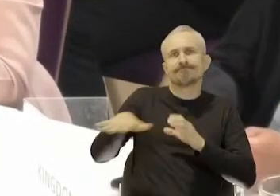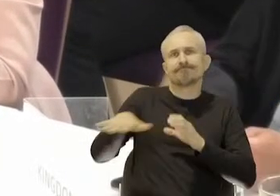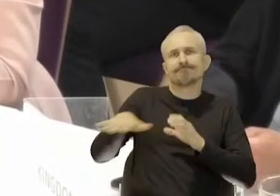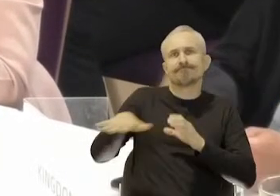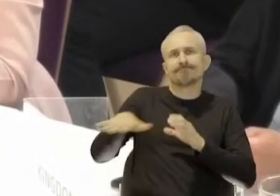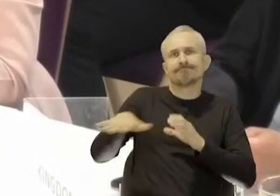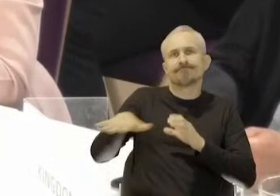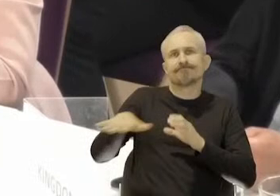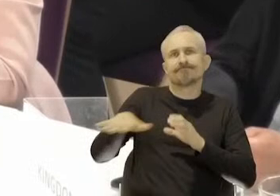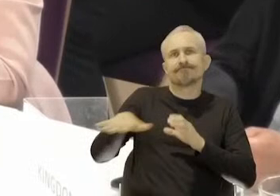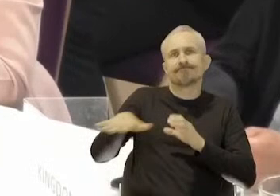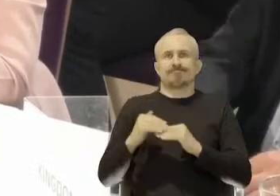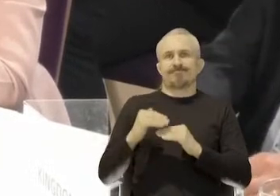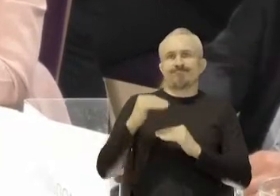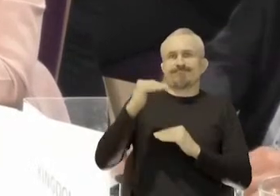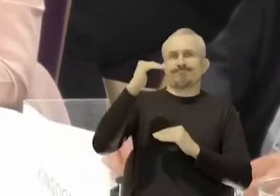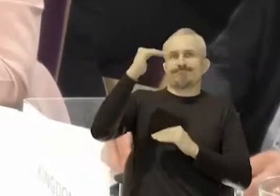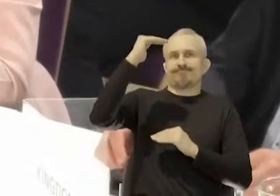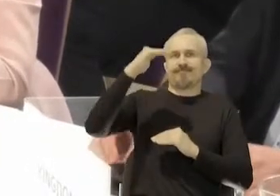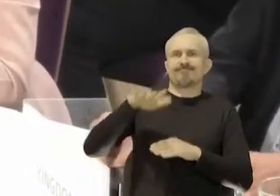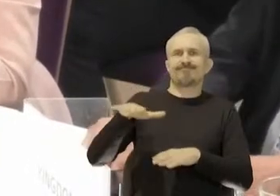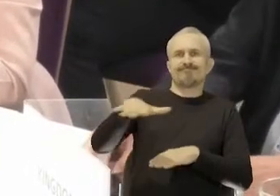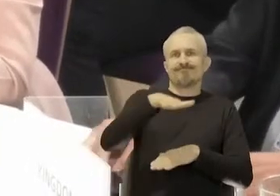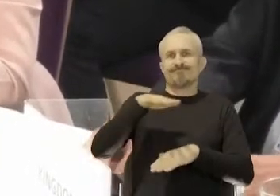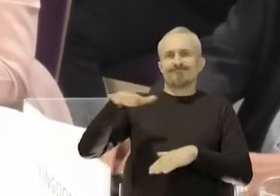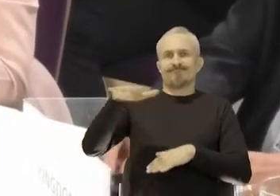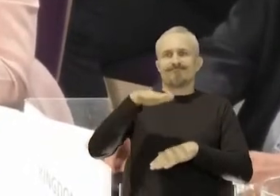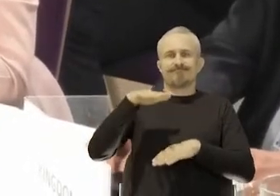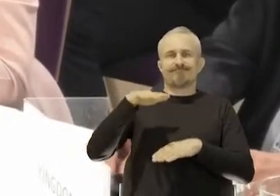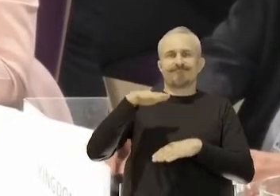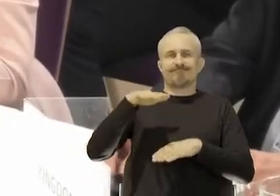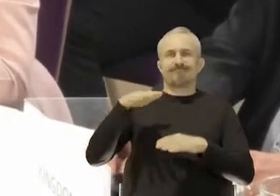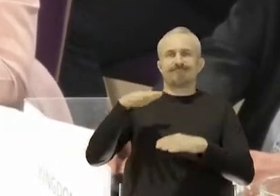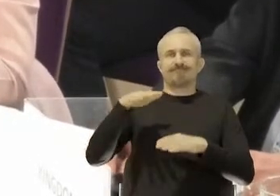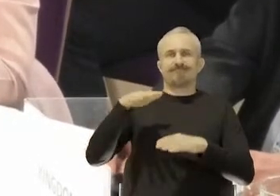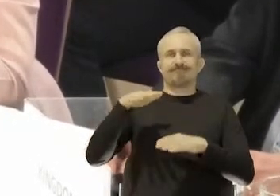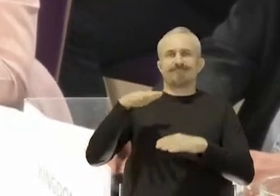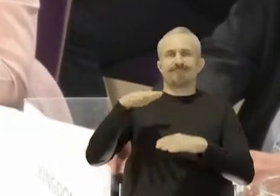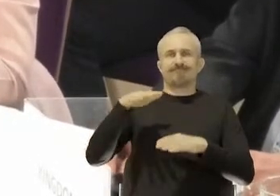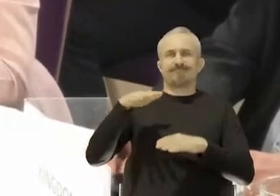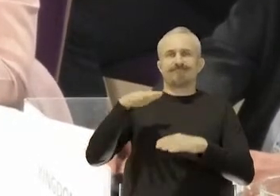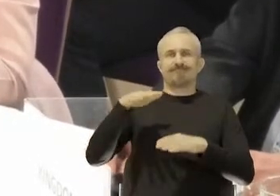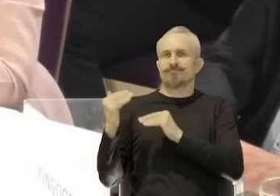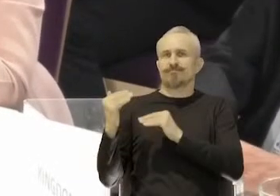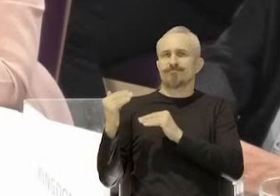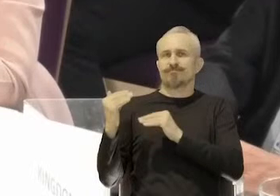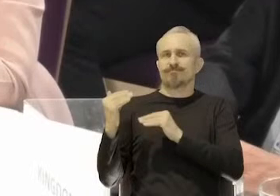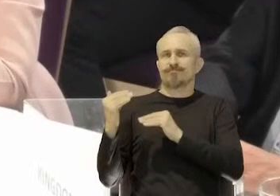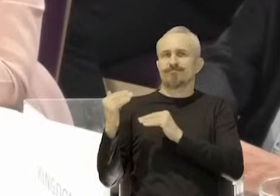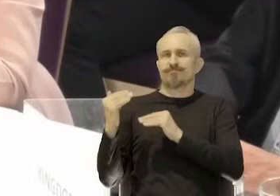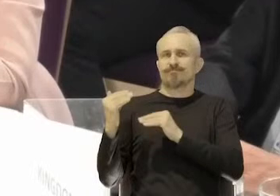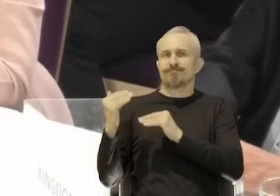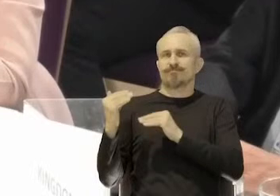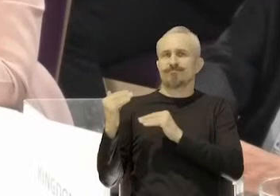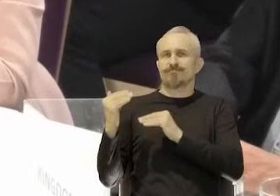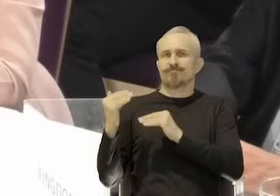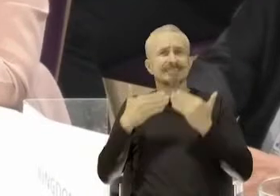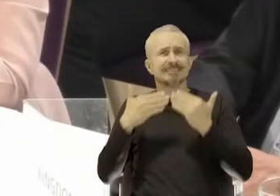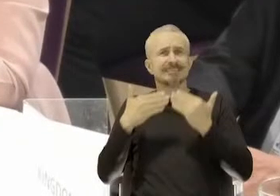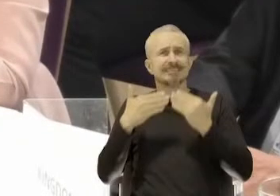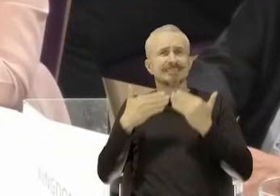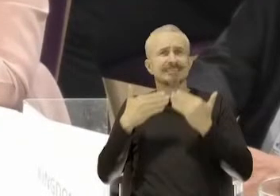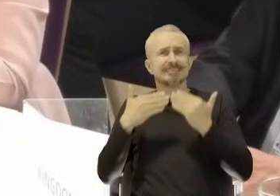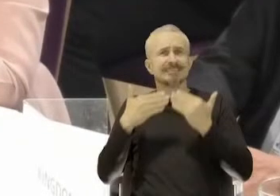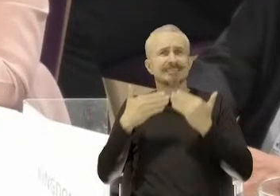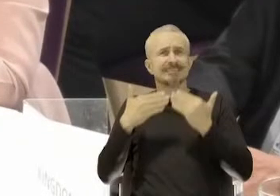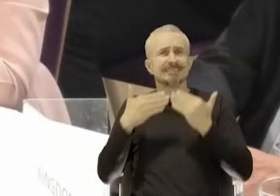housing settlements up in the mountains so that we can use the land we have at our disposal so that they